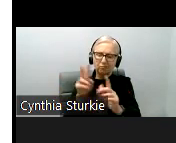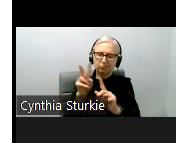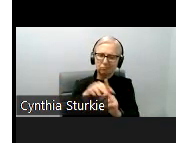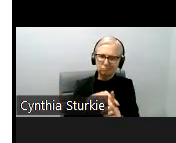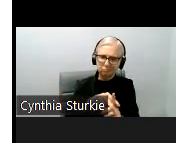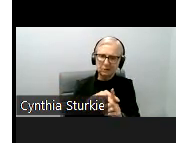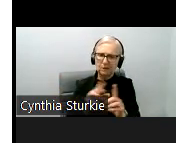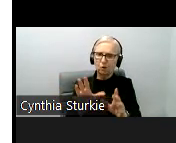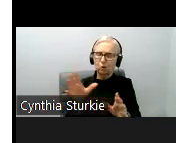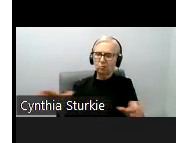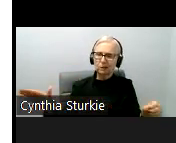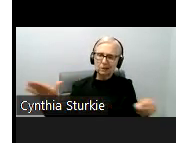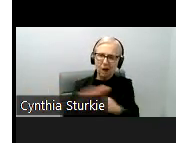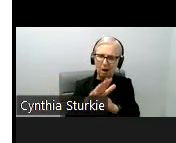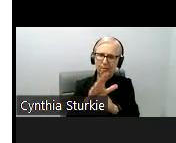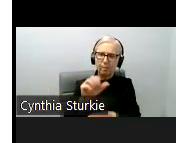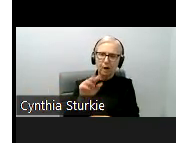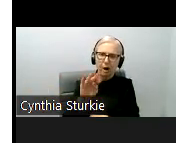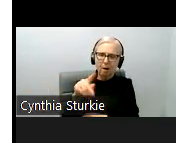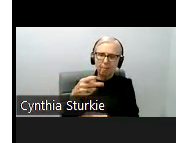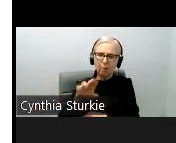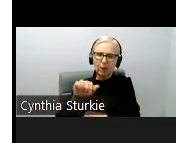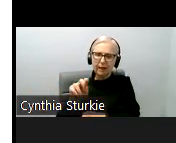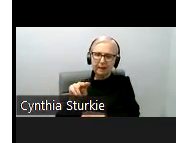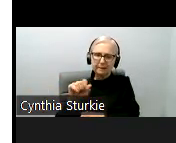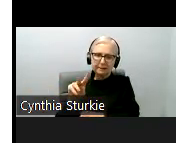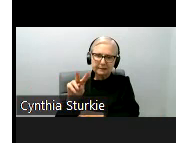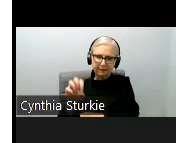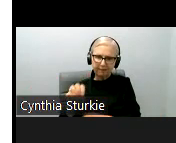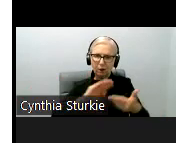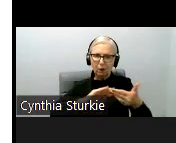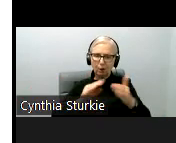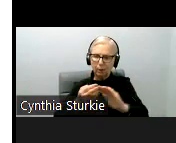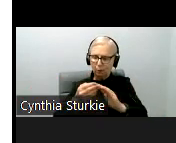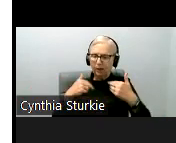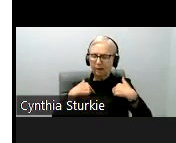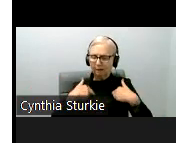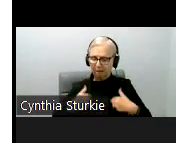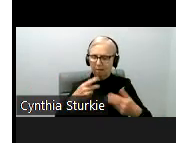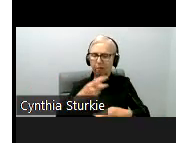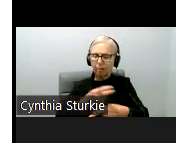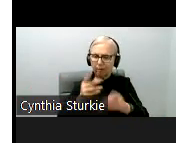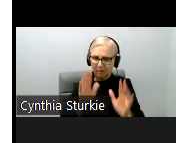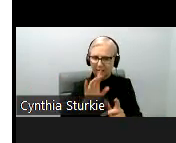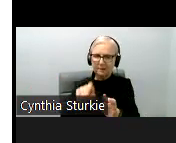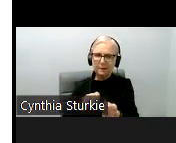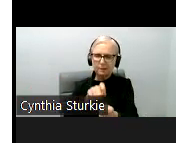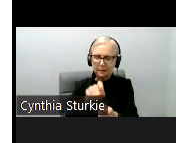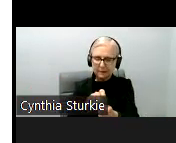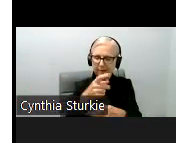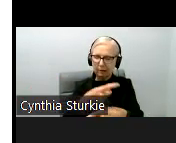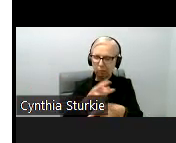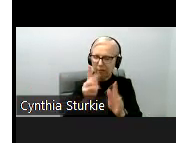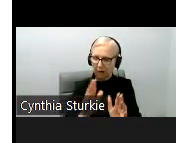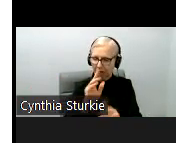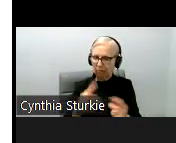comprehensive community behavioral health safety net providers, which is a specific provider type. We talked a little bit